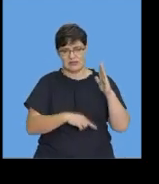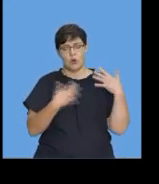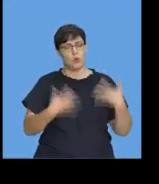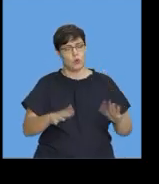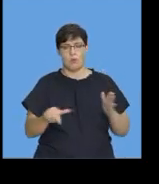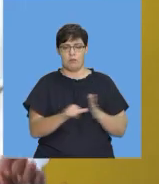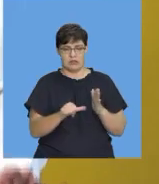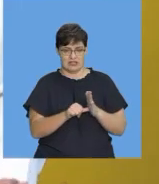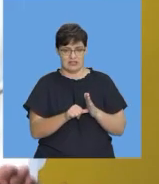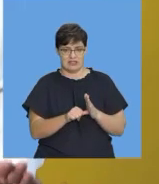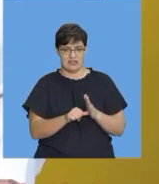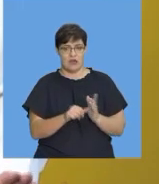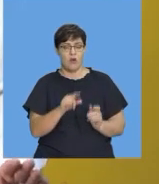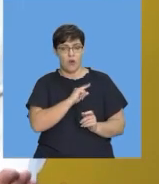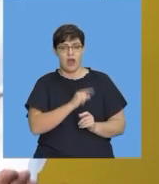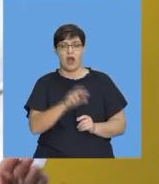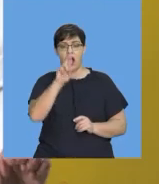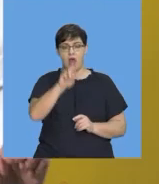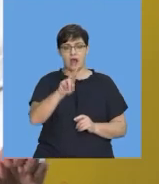because we know